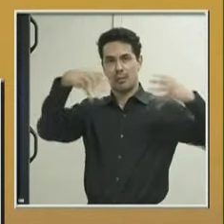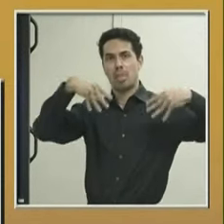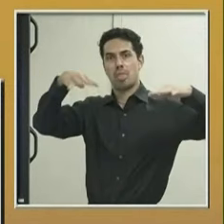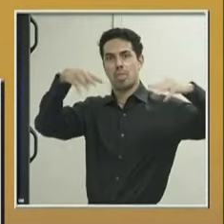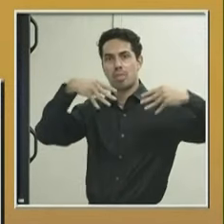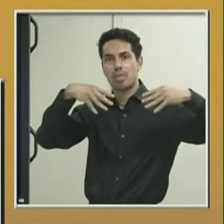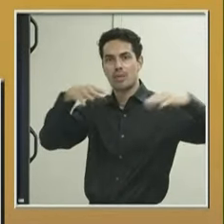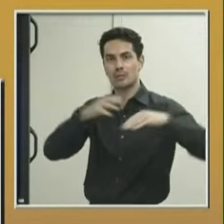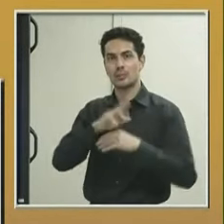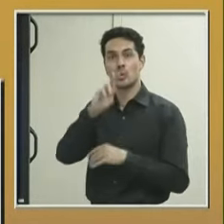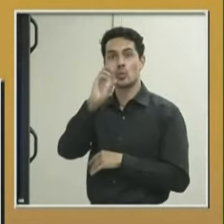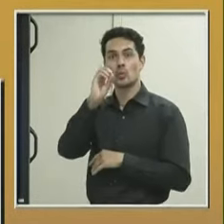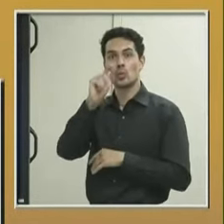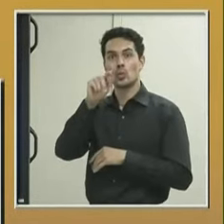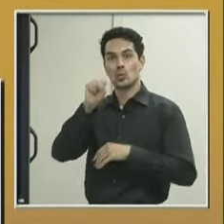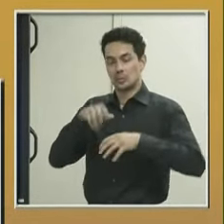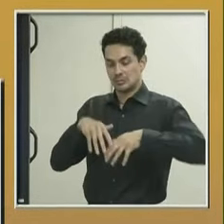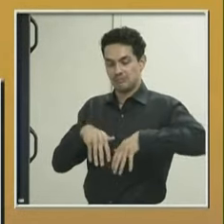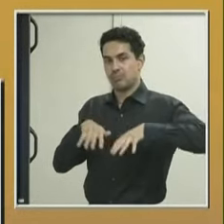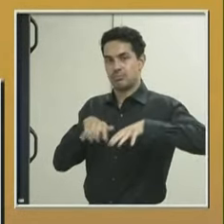Egress routes are blocked.